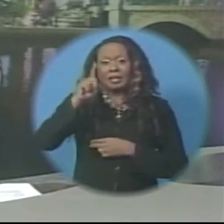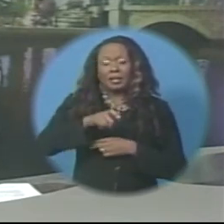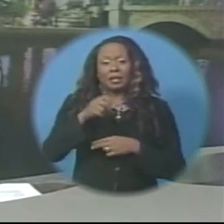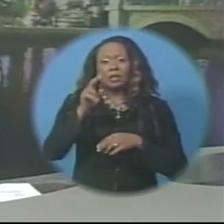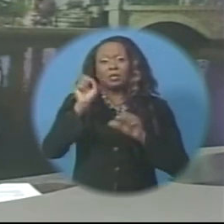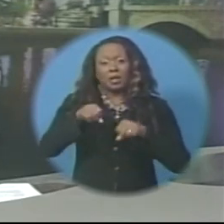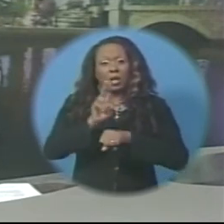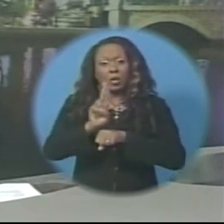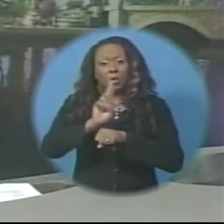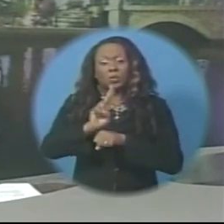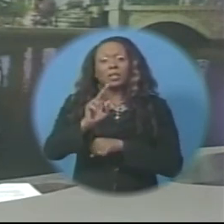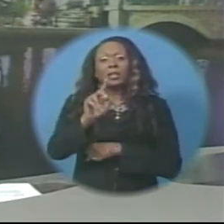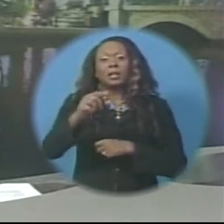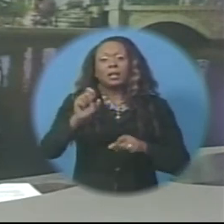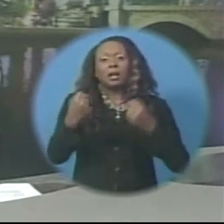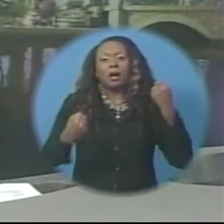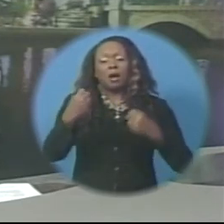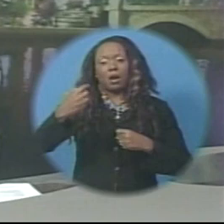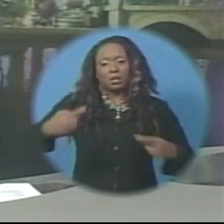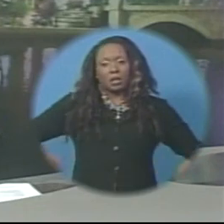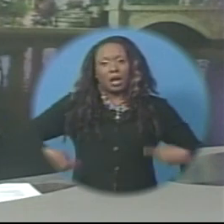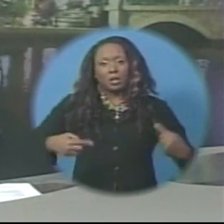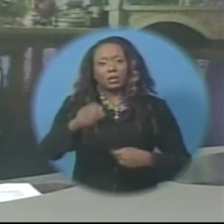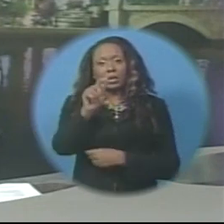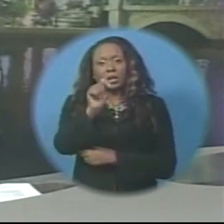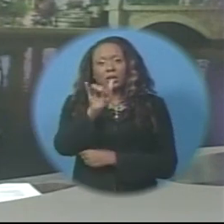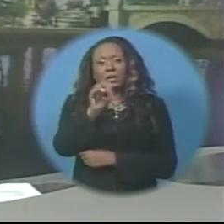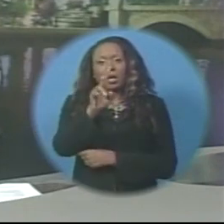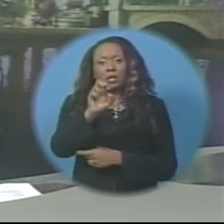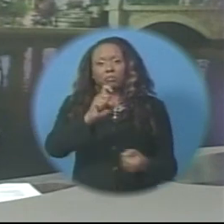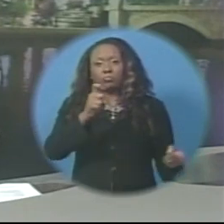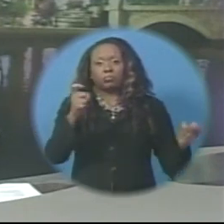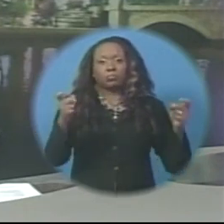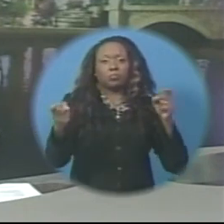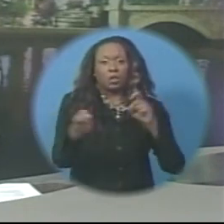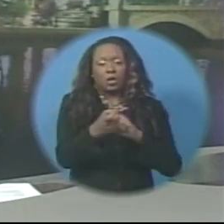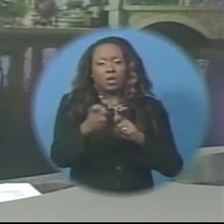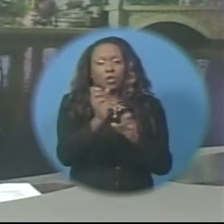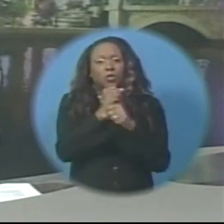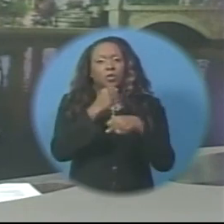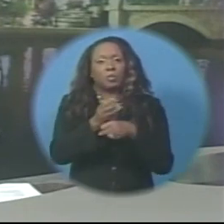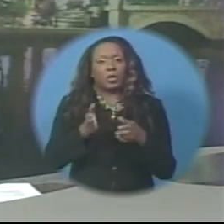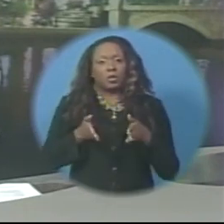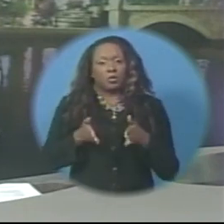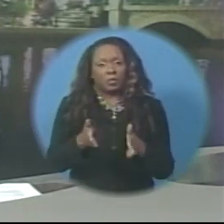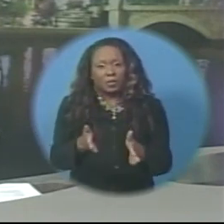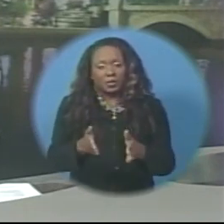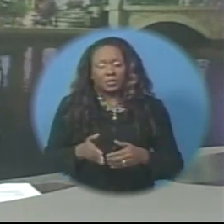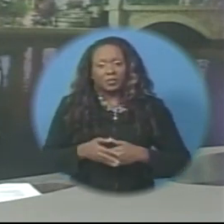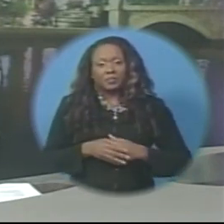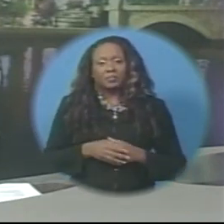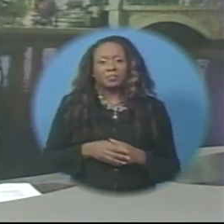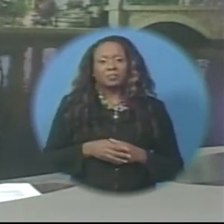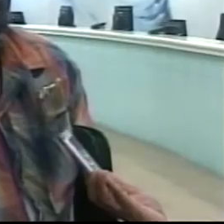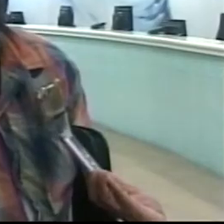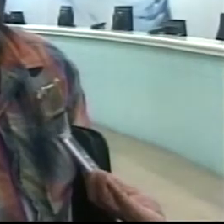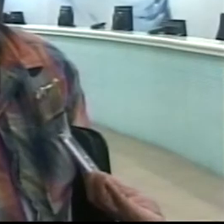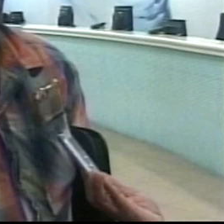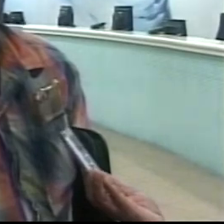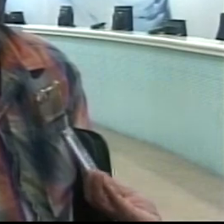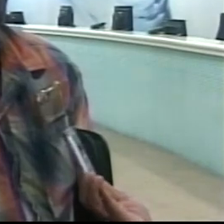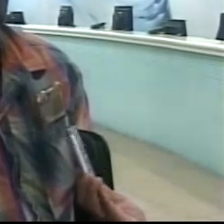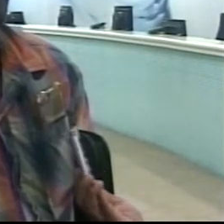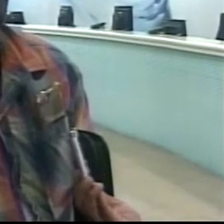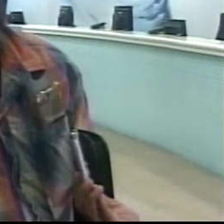of the holes. He believes tires can be recycled and be turned into crumb rubber and used on roadways. If you look